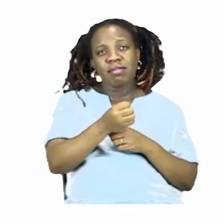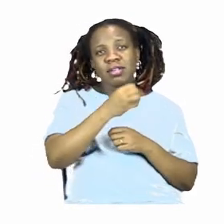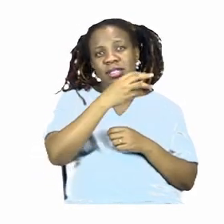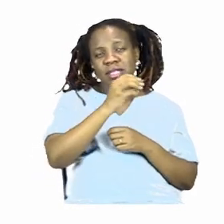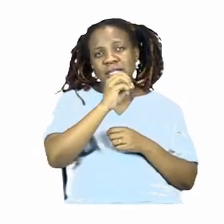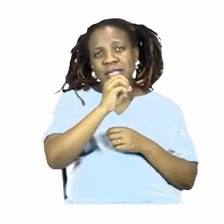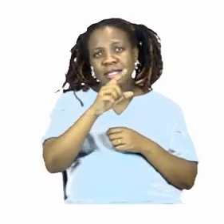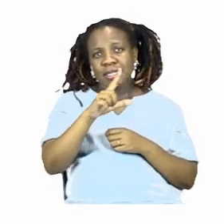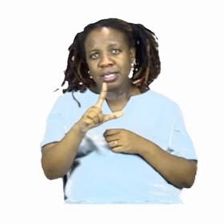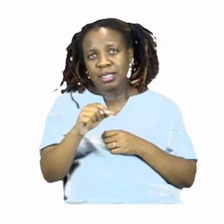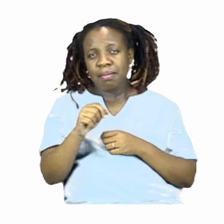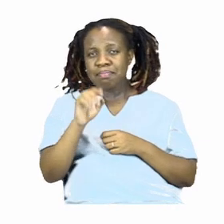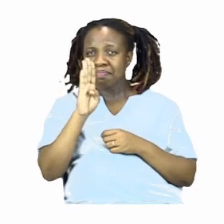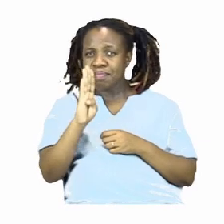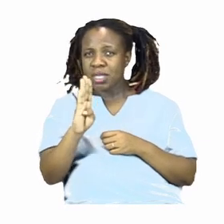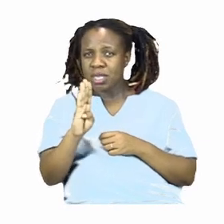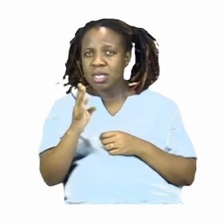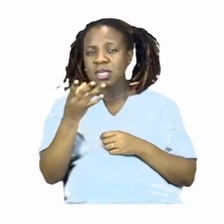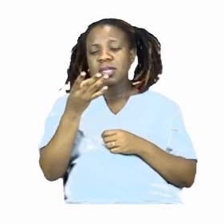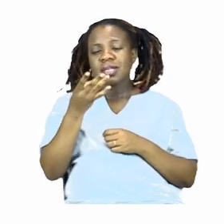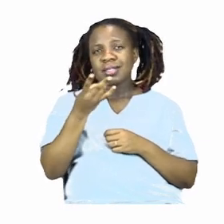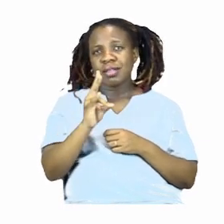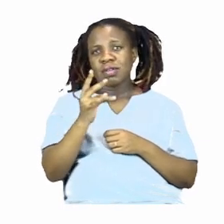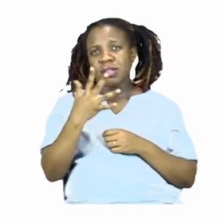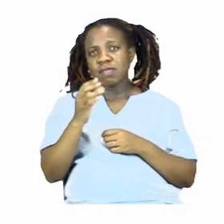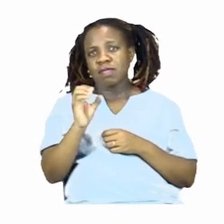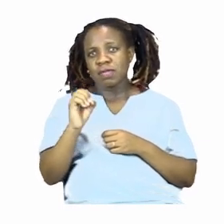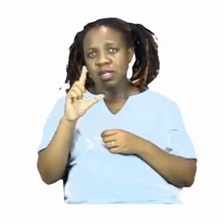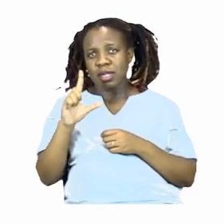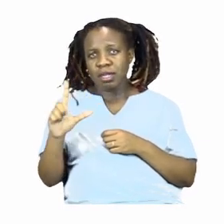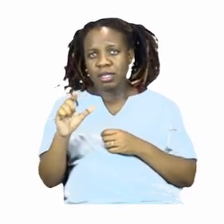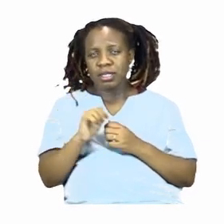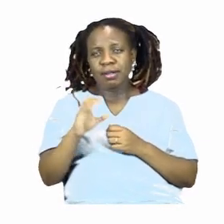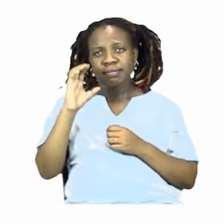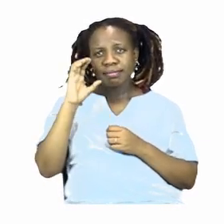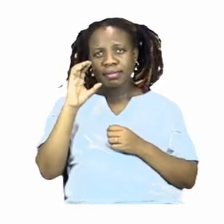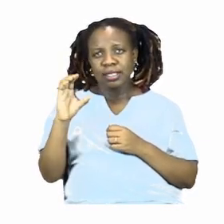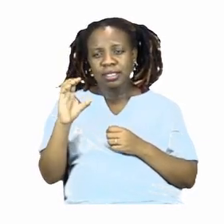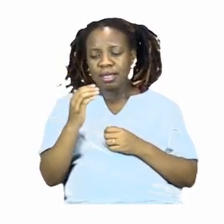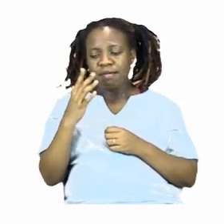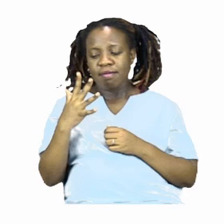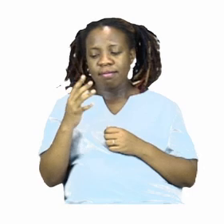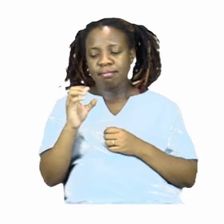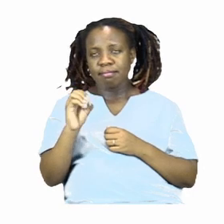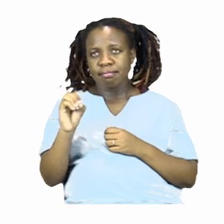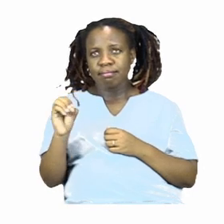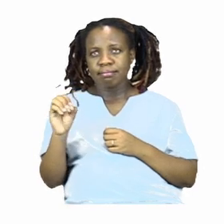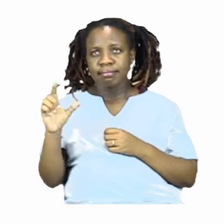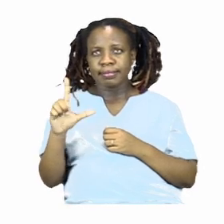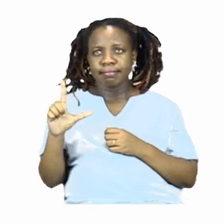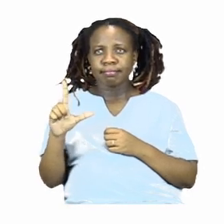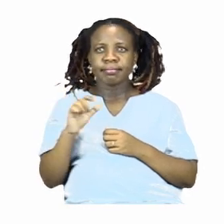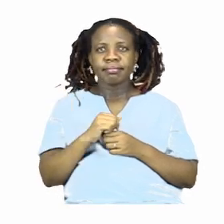750 liters. And C is 500 liters. Now, boys and girls,